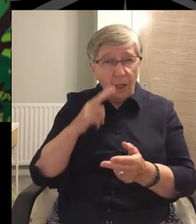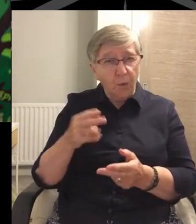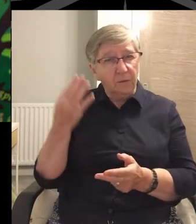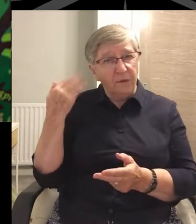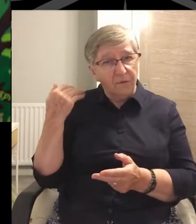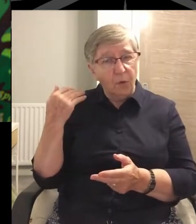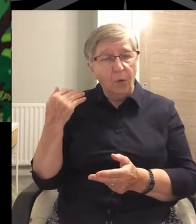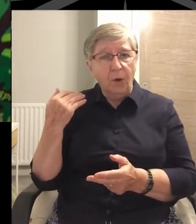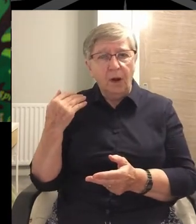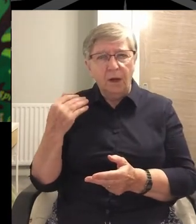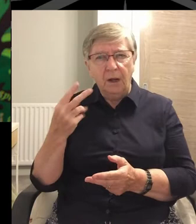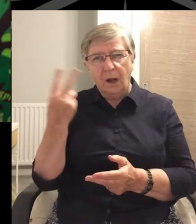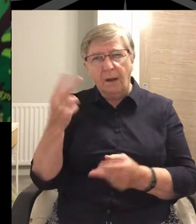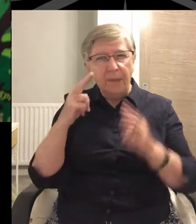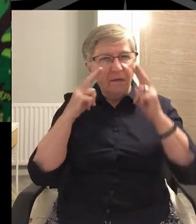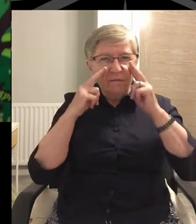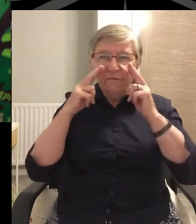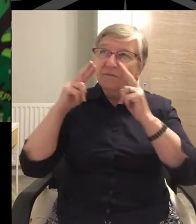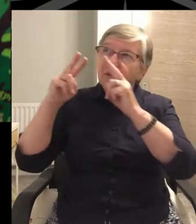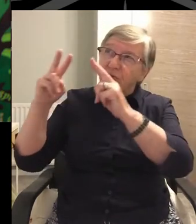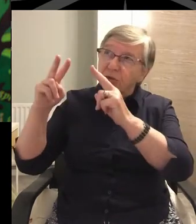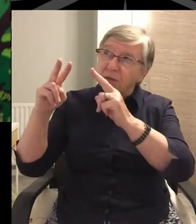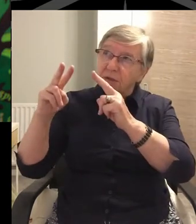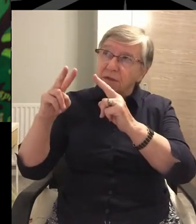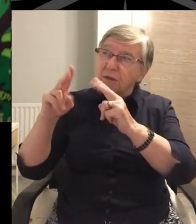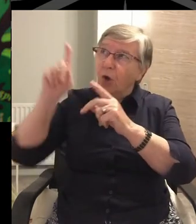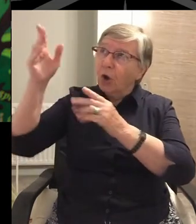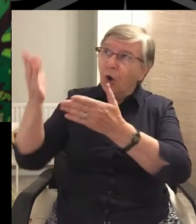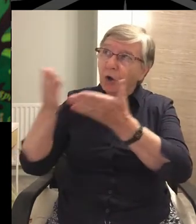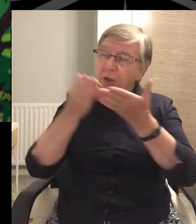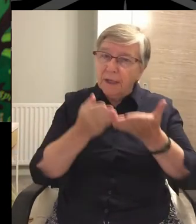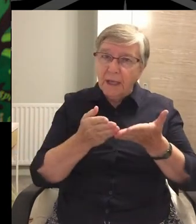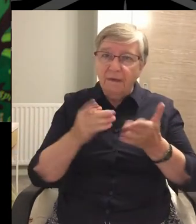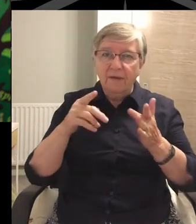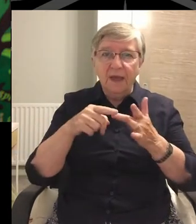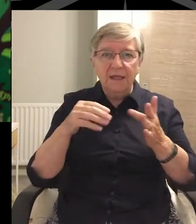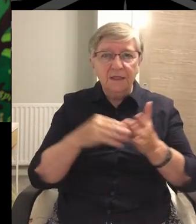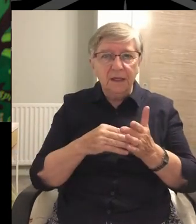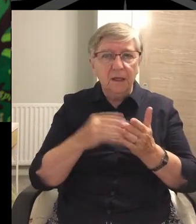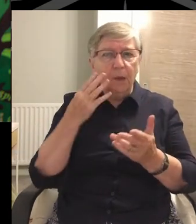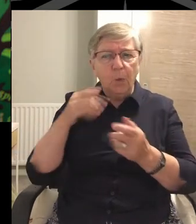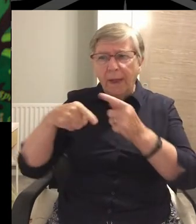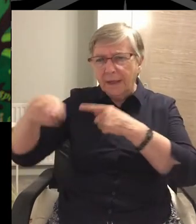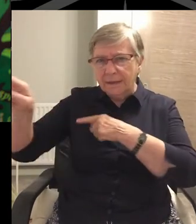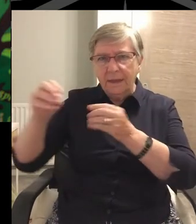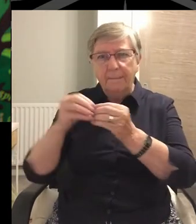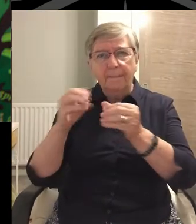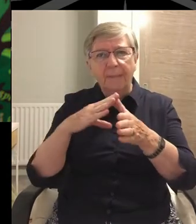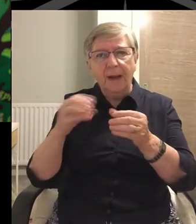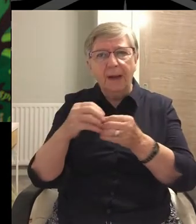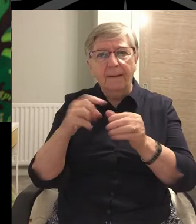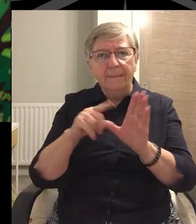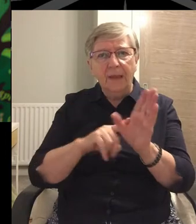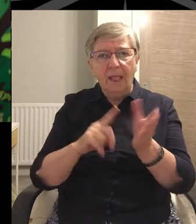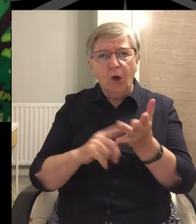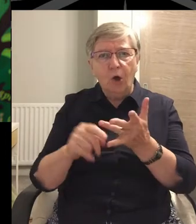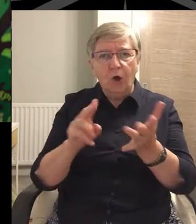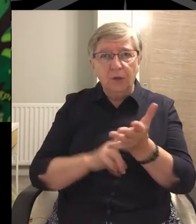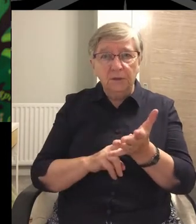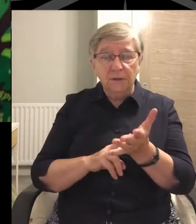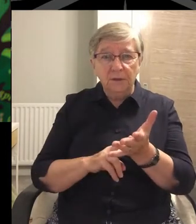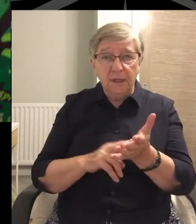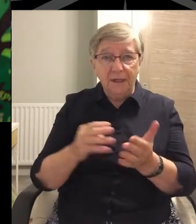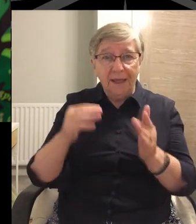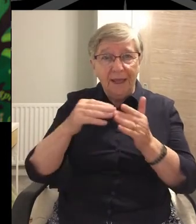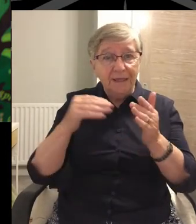couple of the visions that he was given to while he was in exile in Babylon, assuring him of God's presence